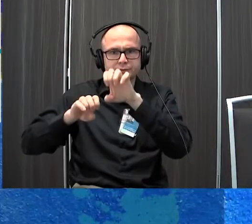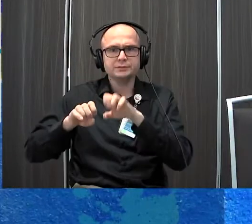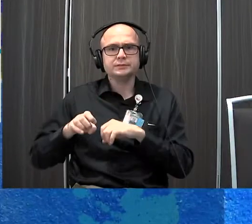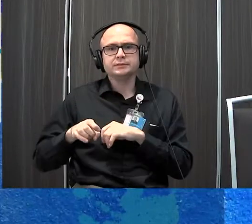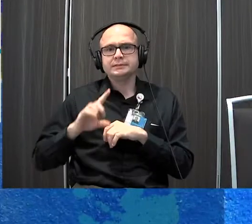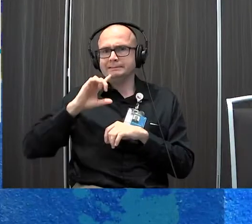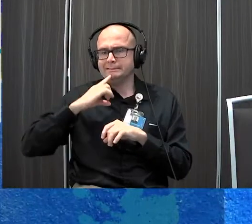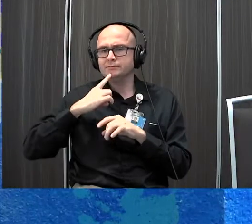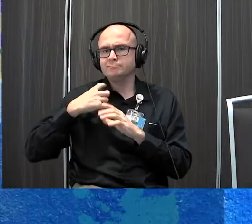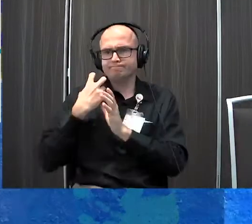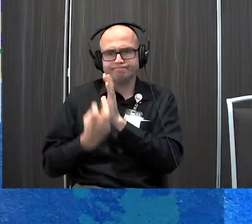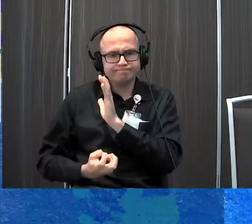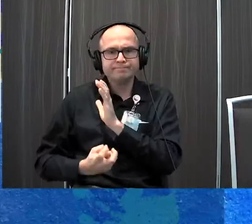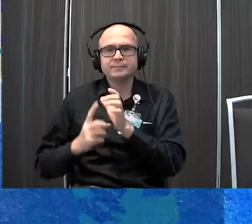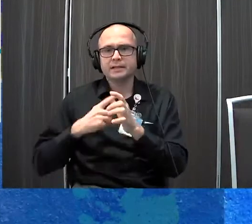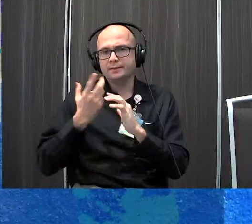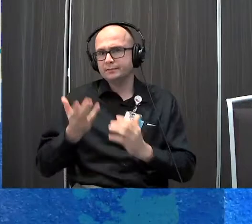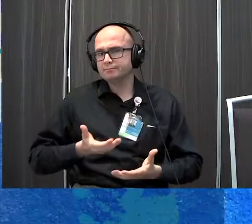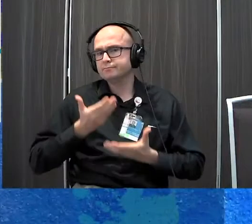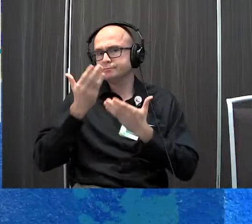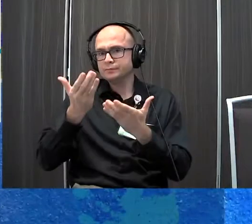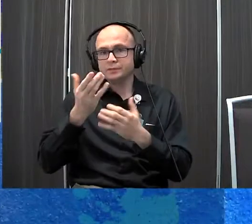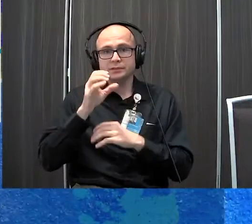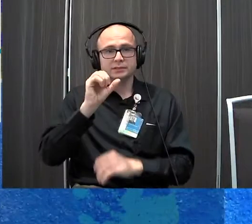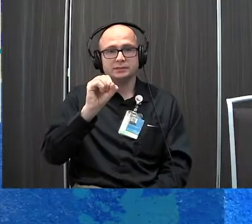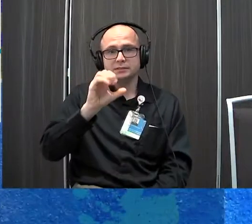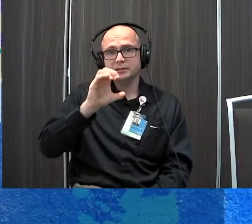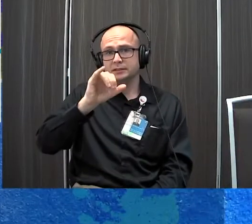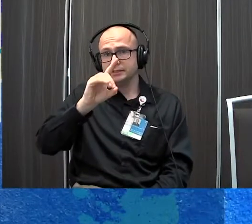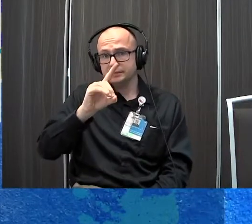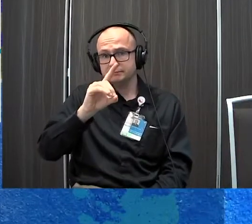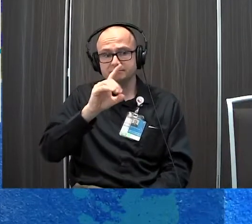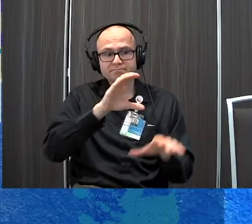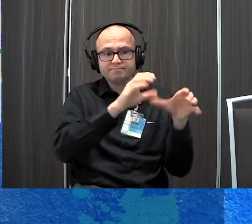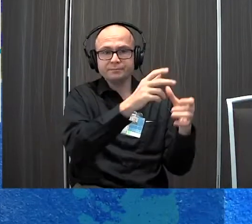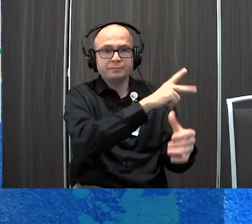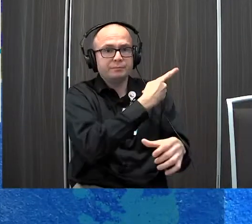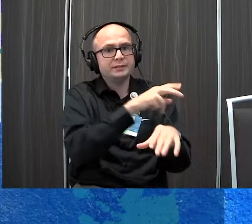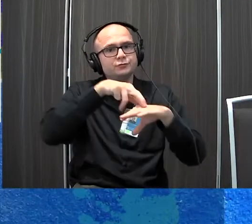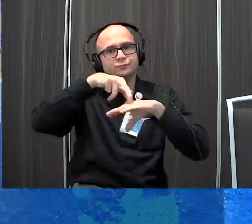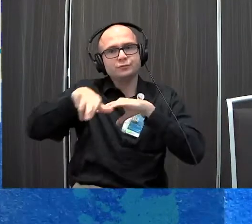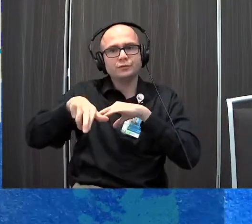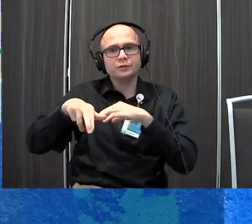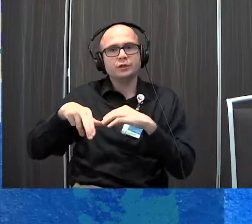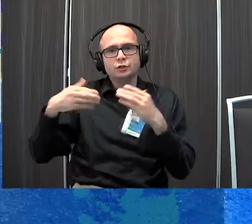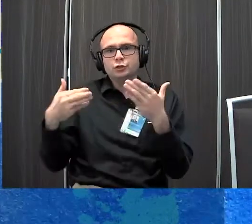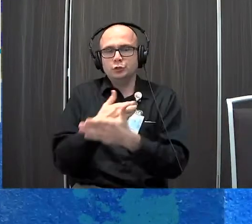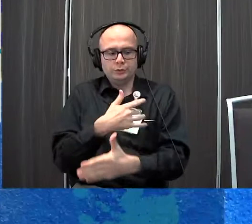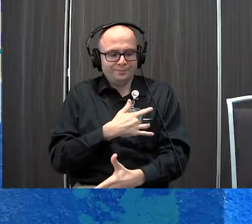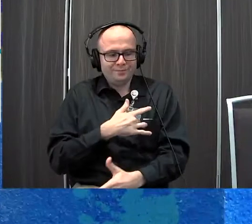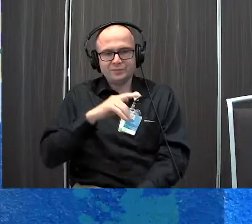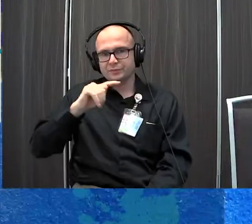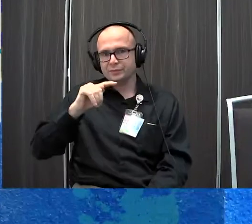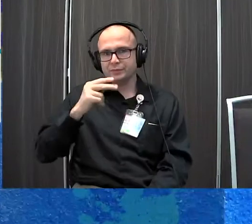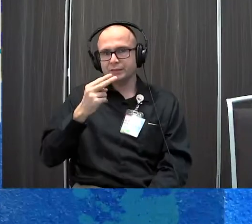blood testing, and then make some recommendations. For SCID, these patients have to be referred for a new thymus, and so that's a